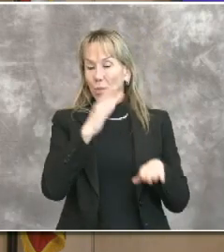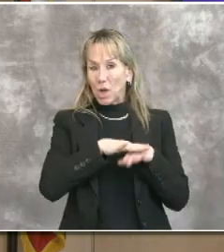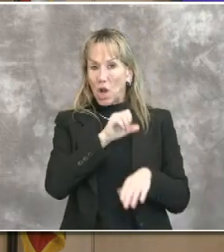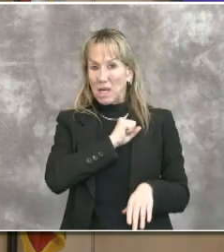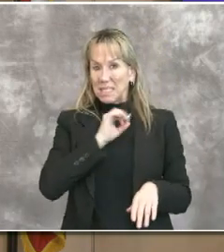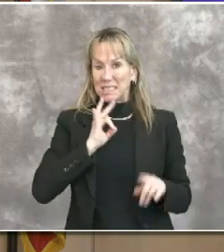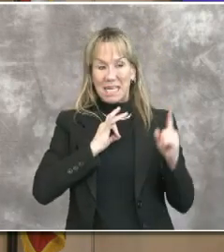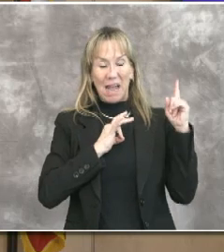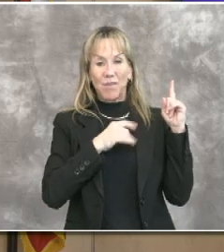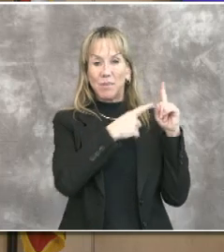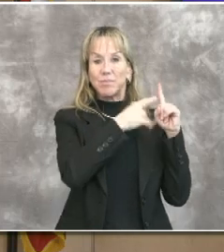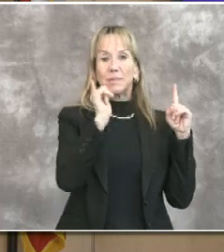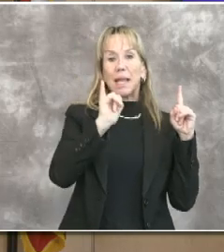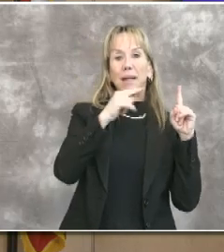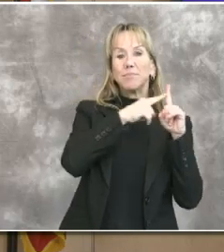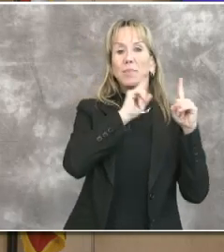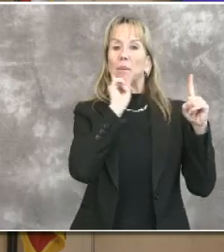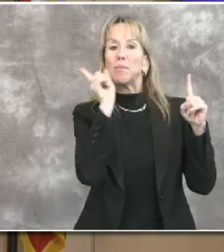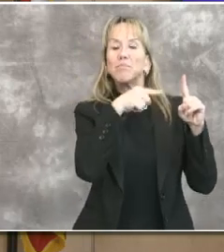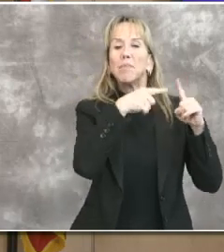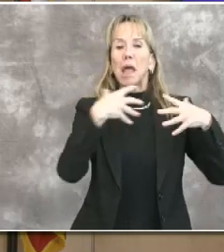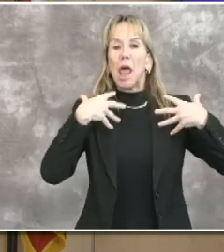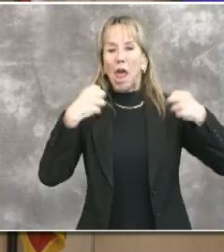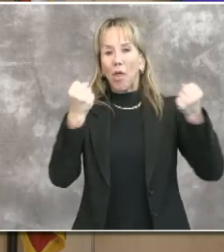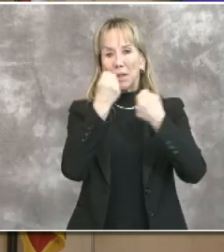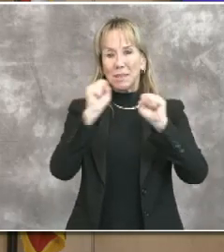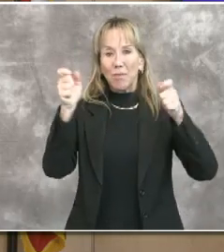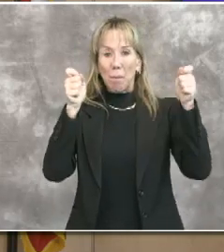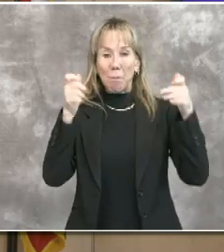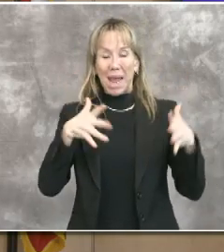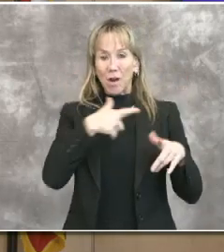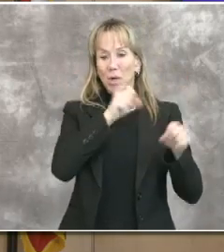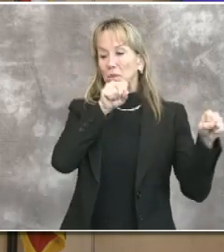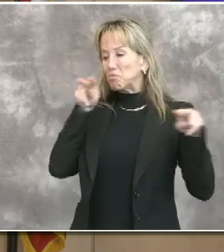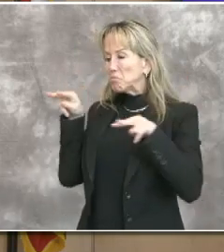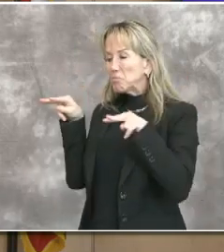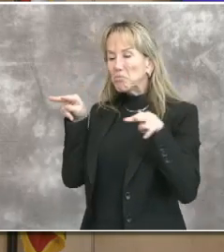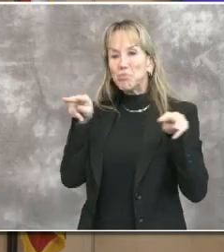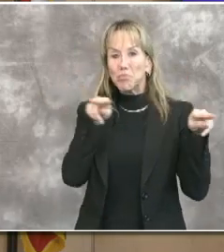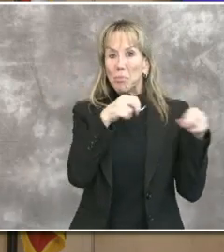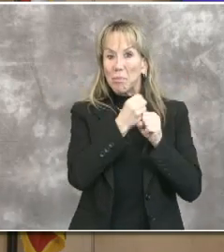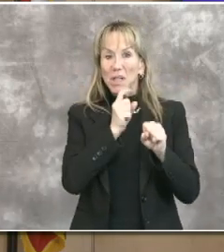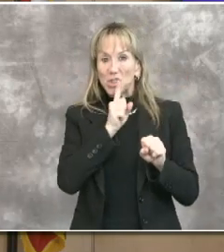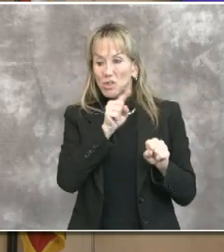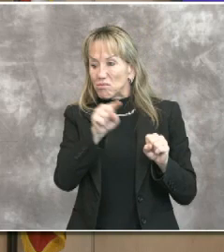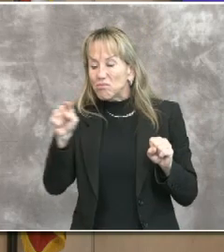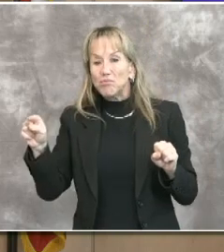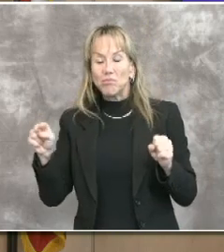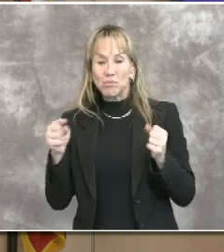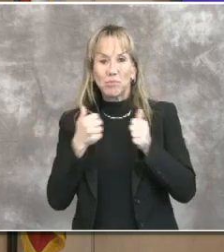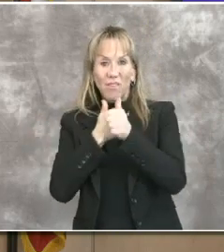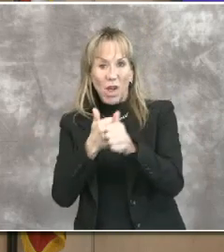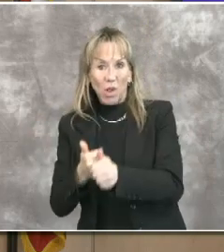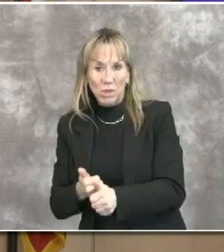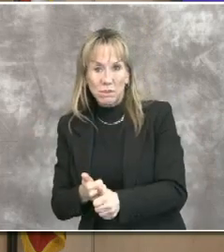health and safety manager to oversee public health ordinances and compliance and ensure